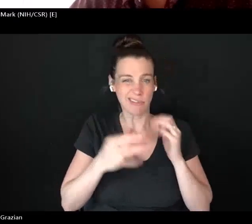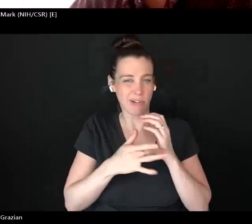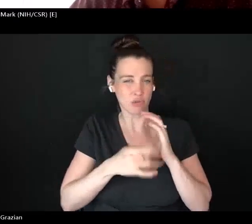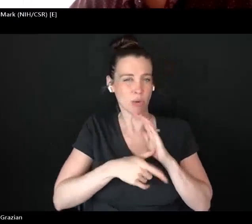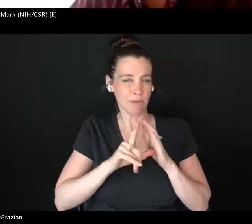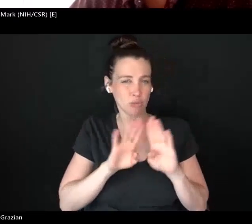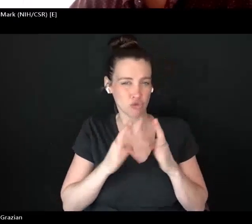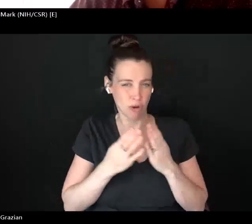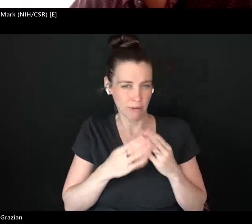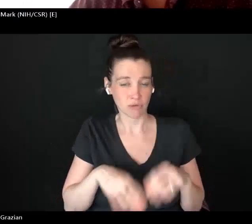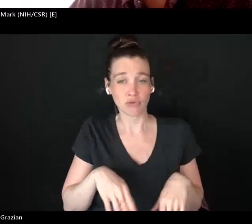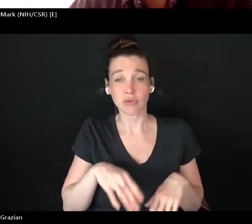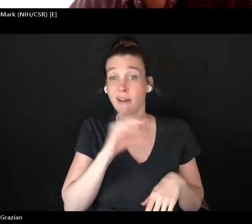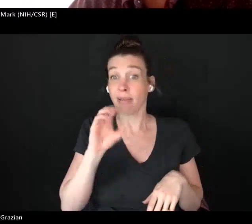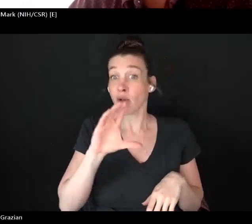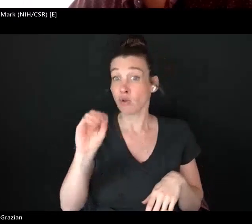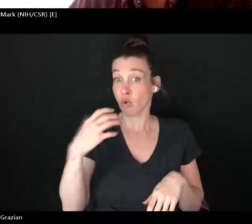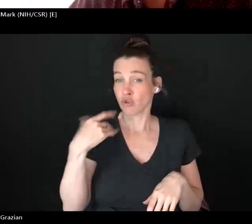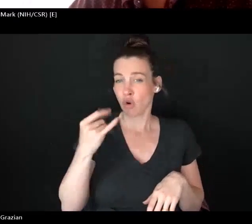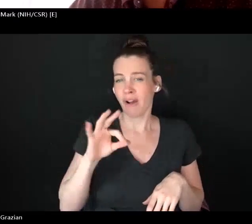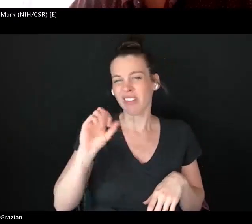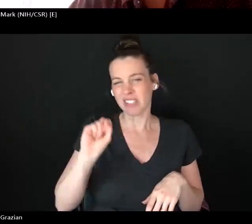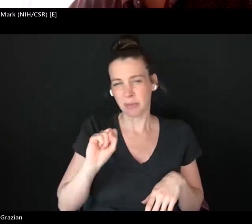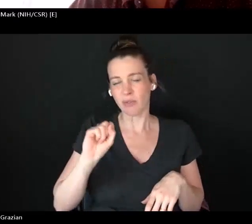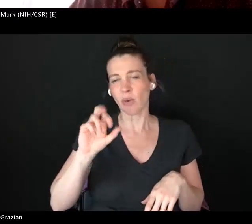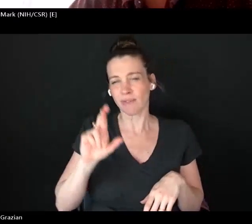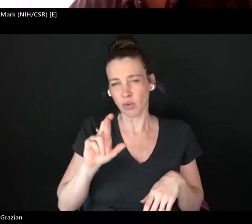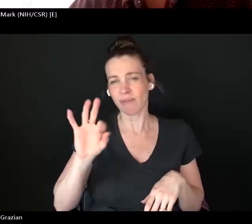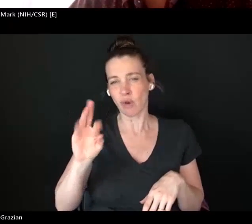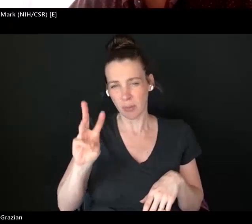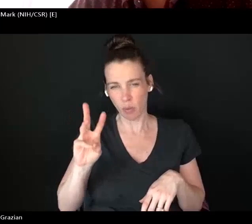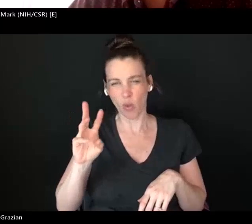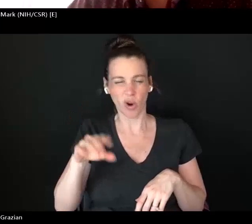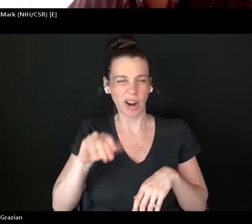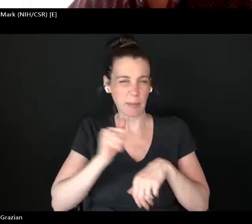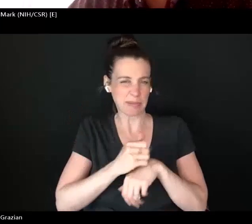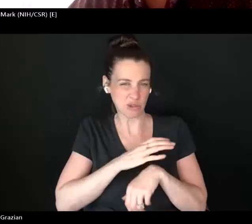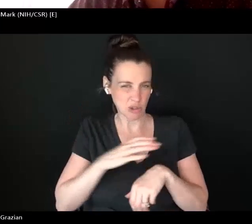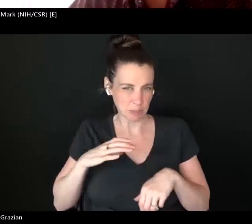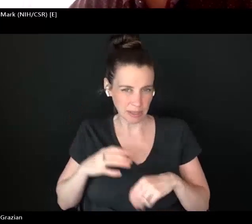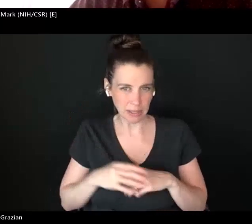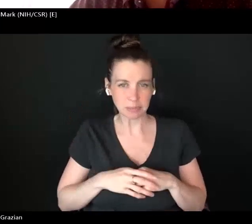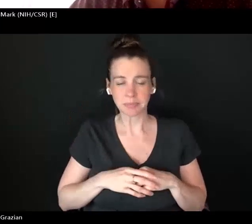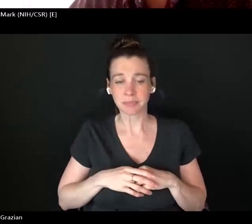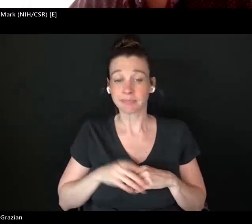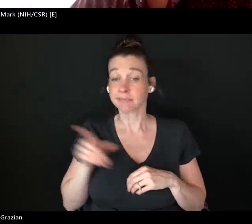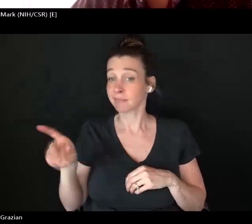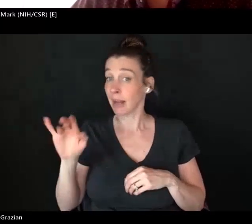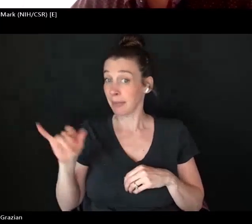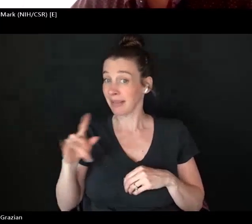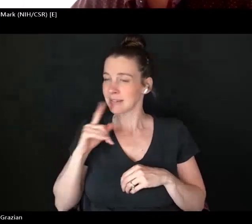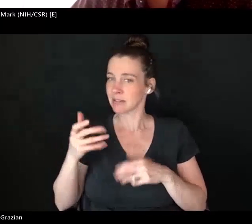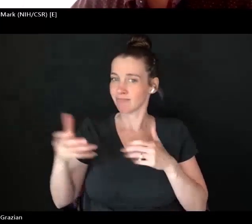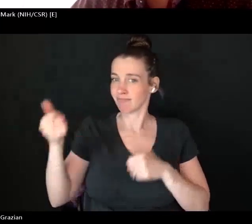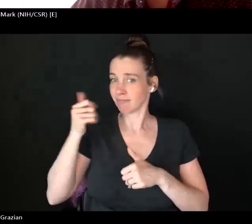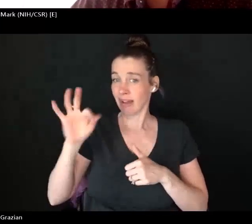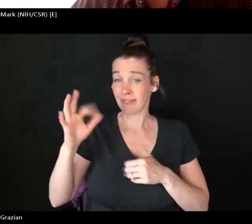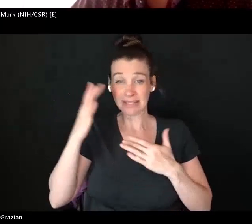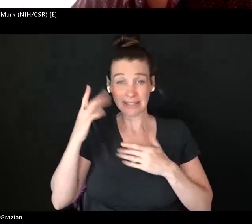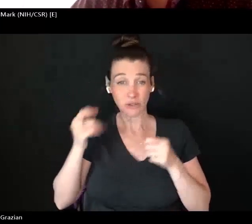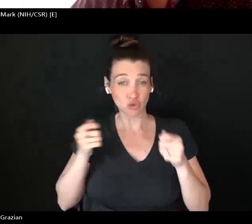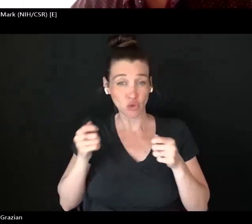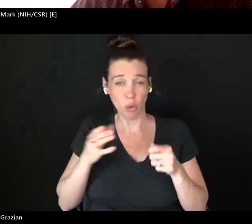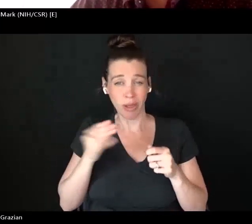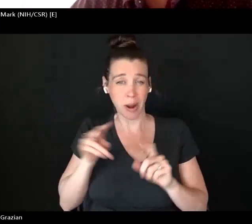Branch and co-chair of the Simplified Review Framework Implementation Committee. Emily is chief of the Disease Control and